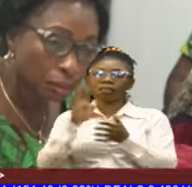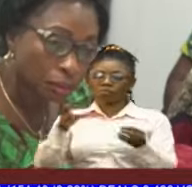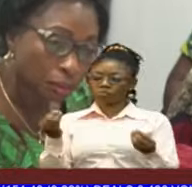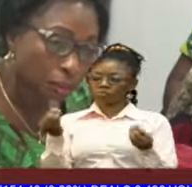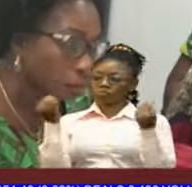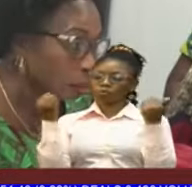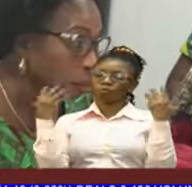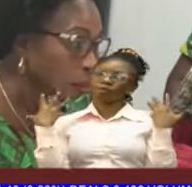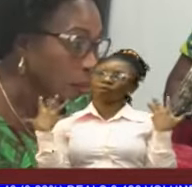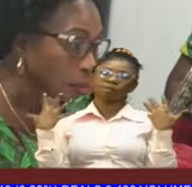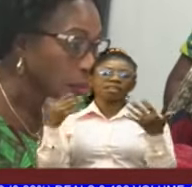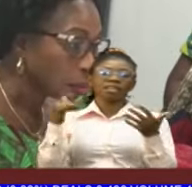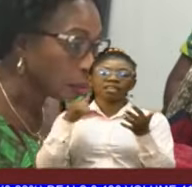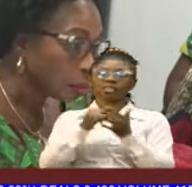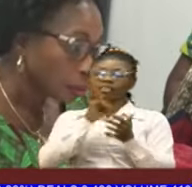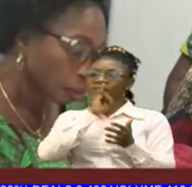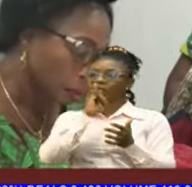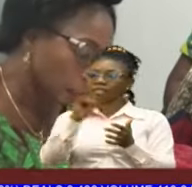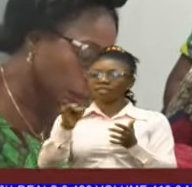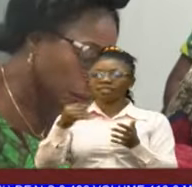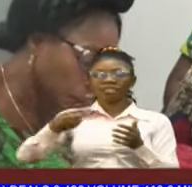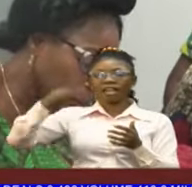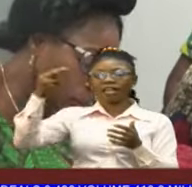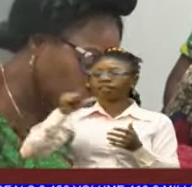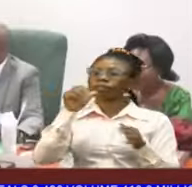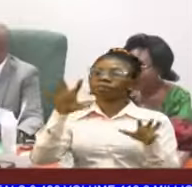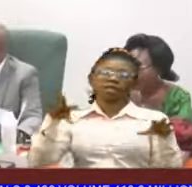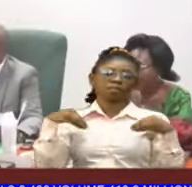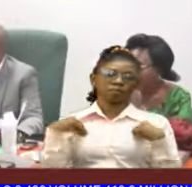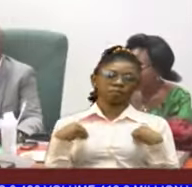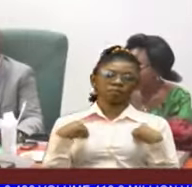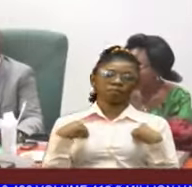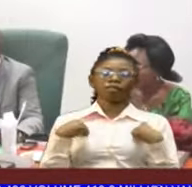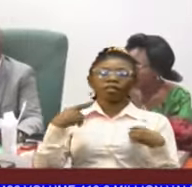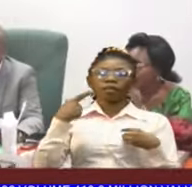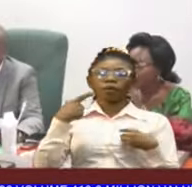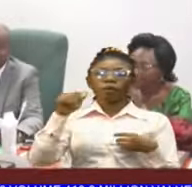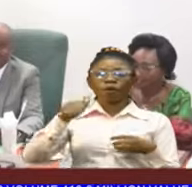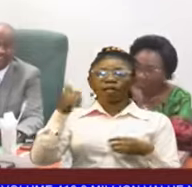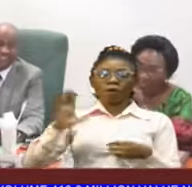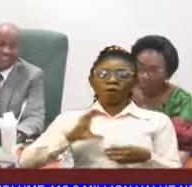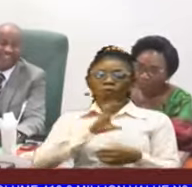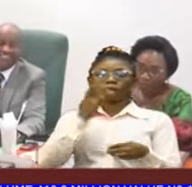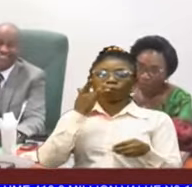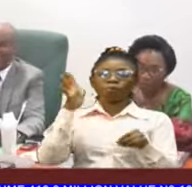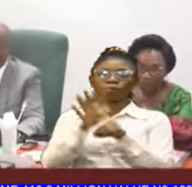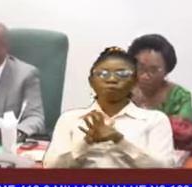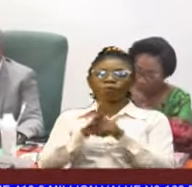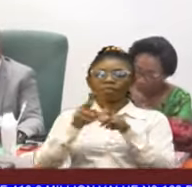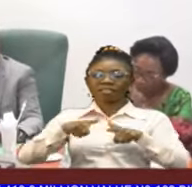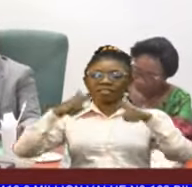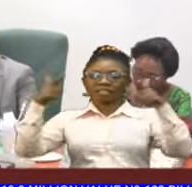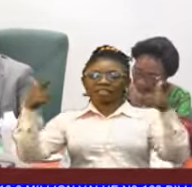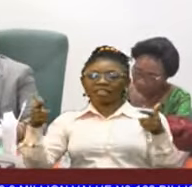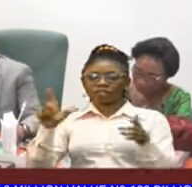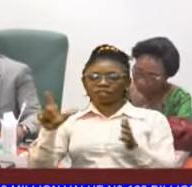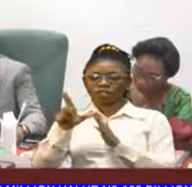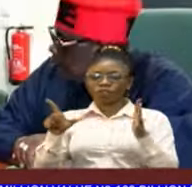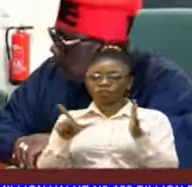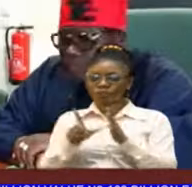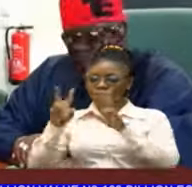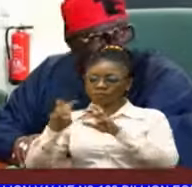way, it is highly unacceptable. The various committees promise robust legislative oversight for checks